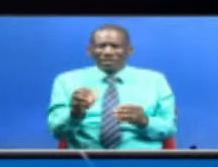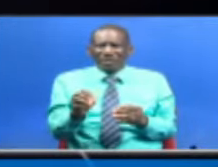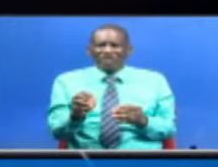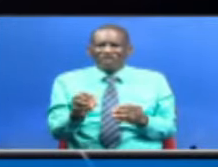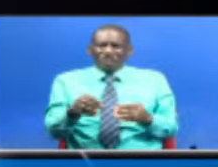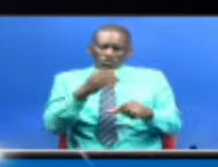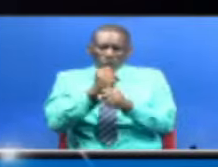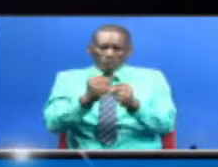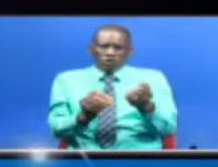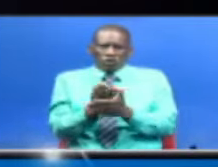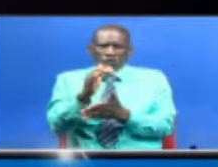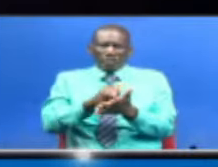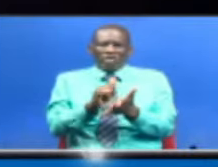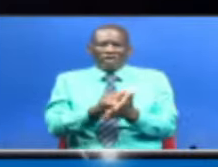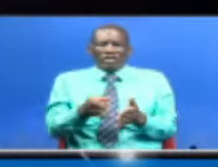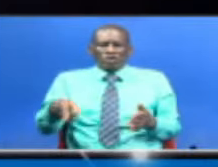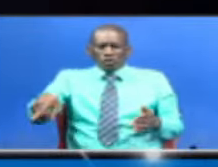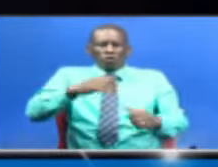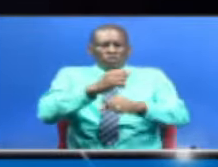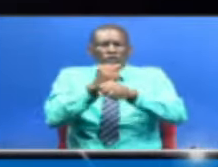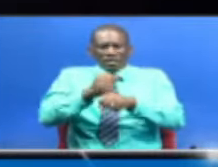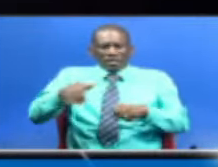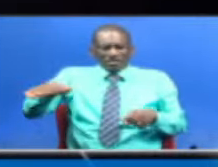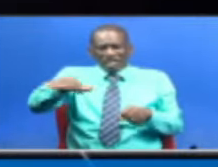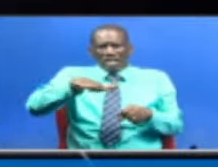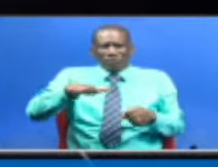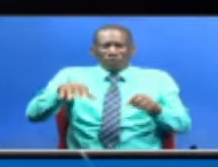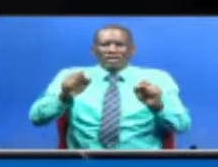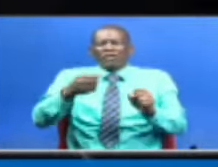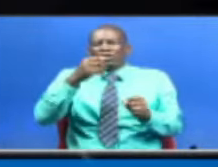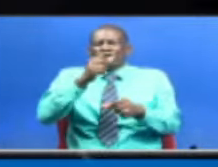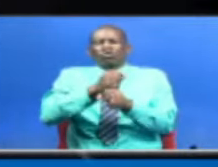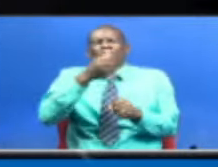making sure that we protect the environment. We could do better.